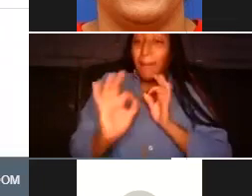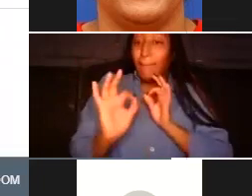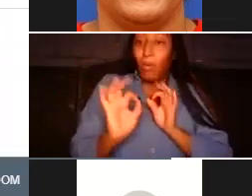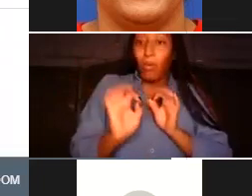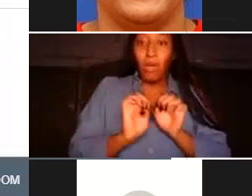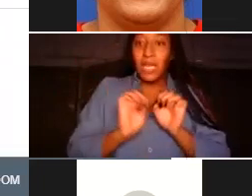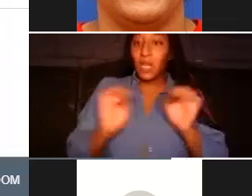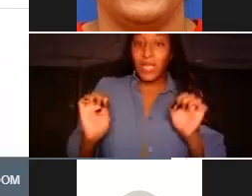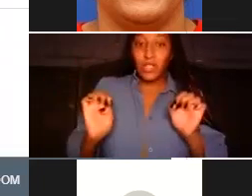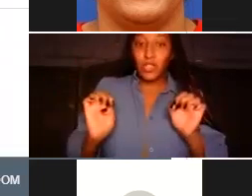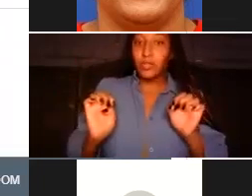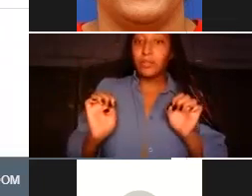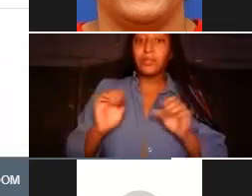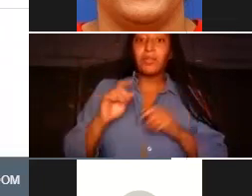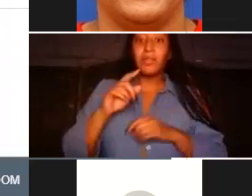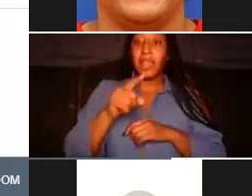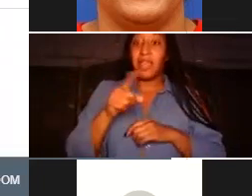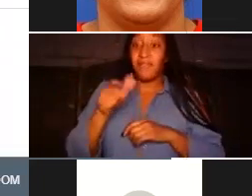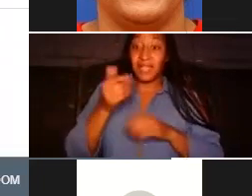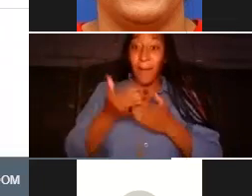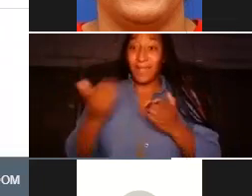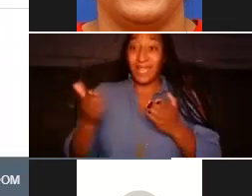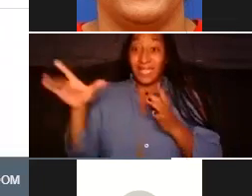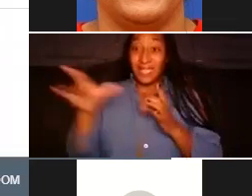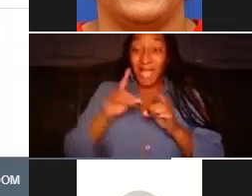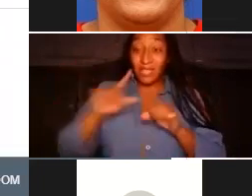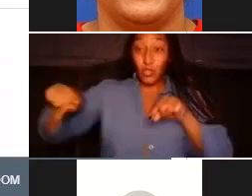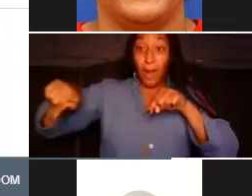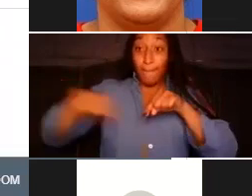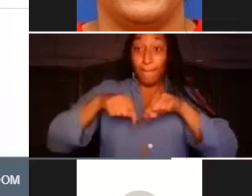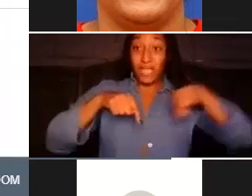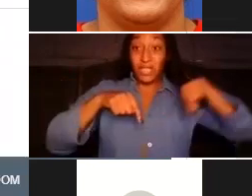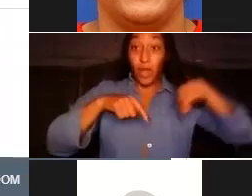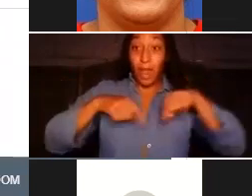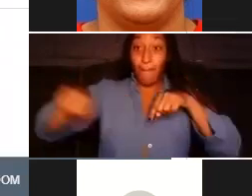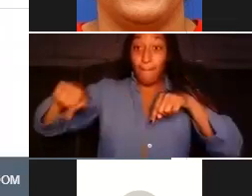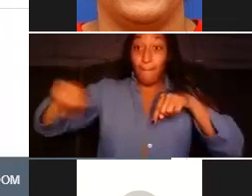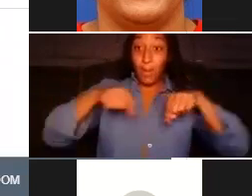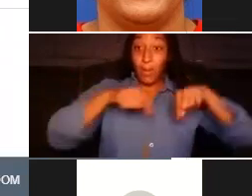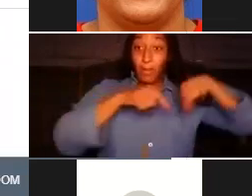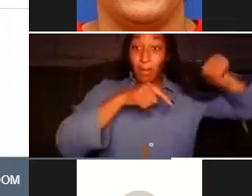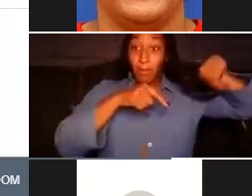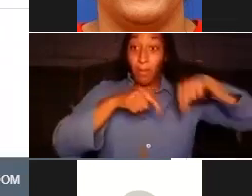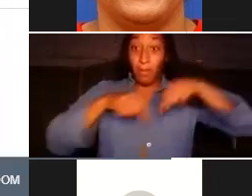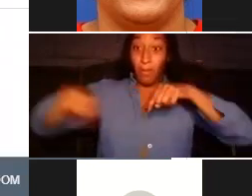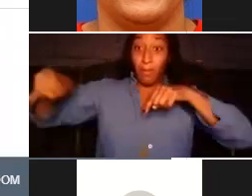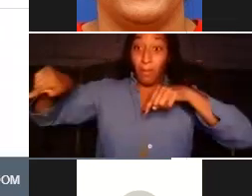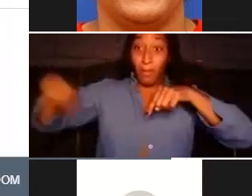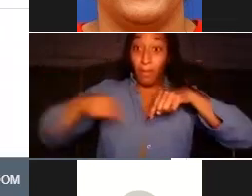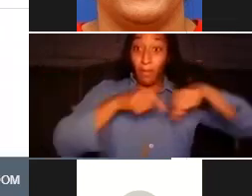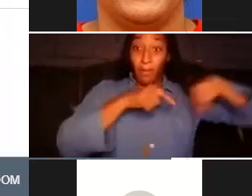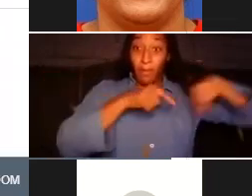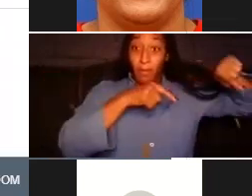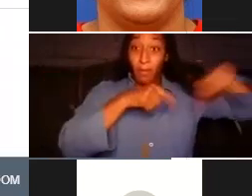to a spring or a pendulum. The period has a similar looking formula.